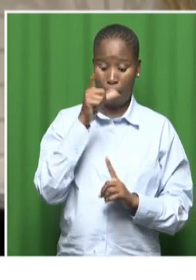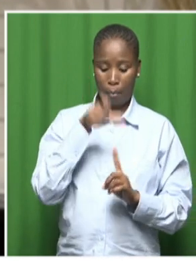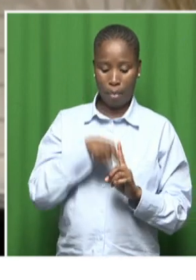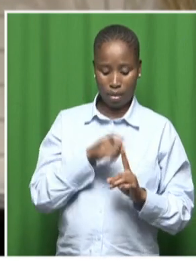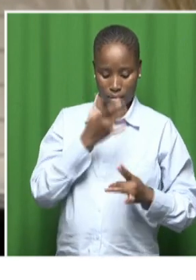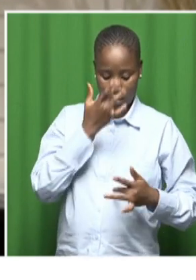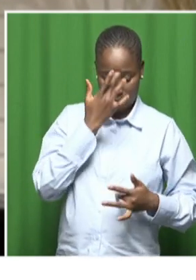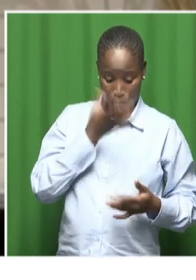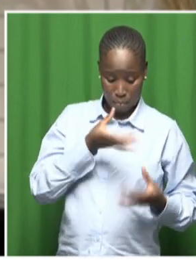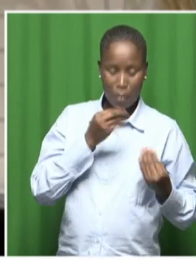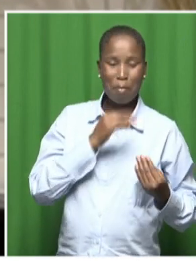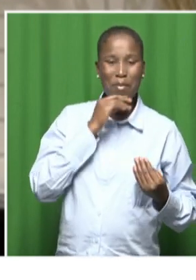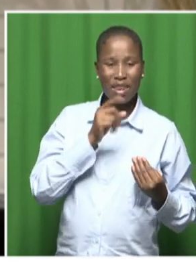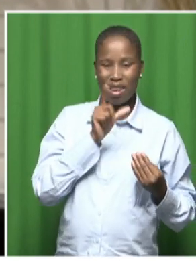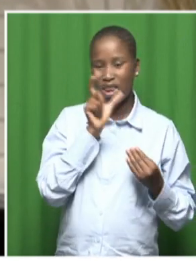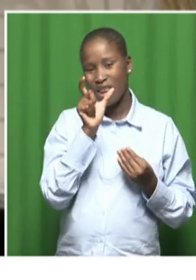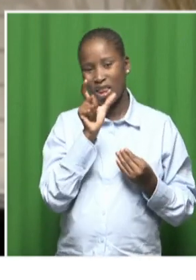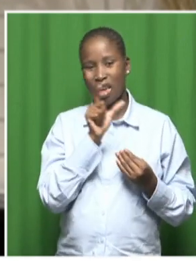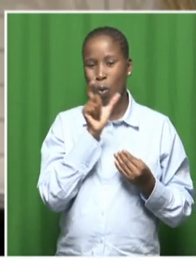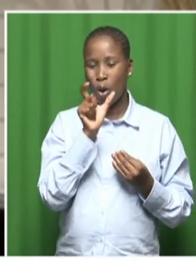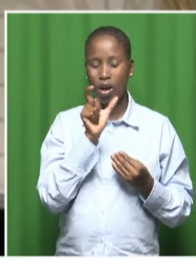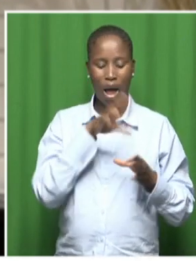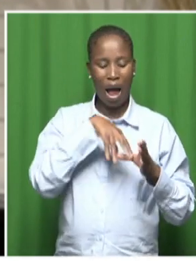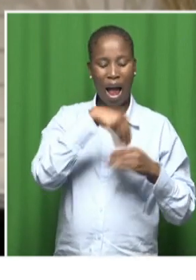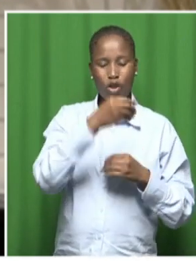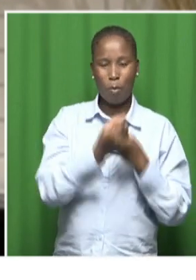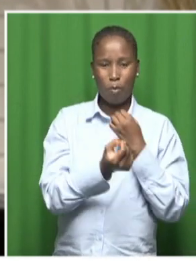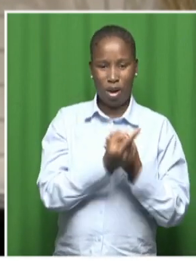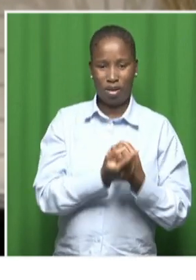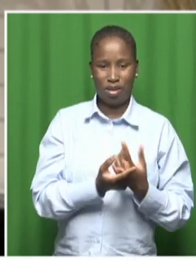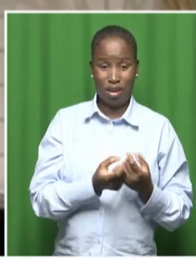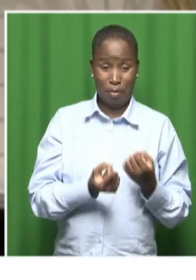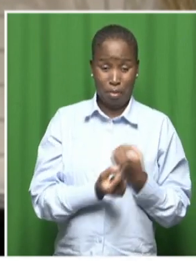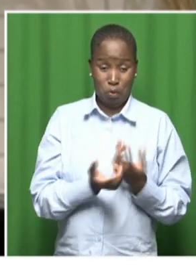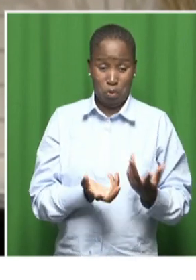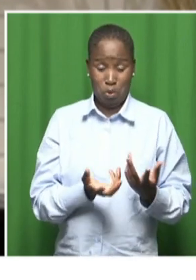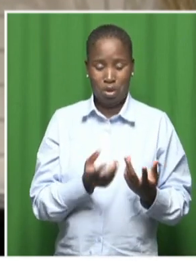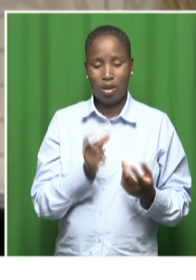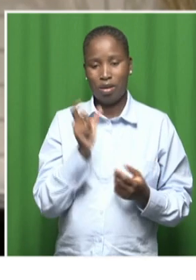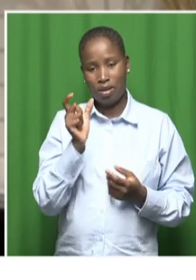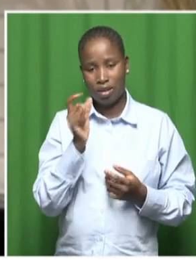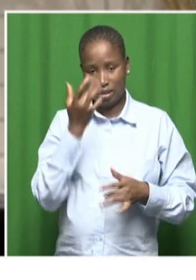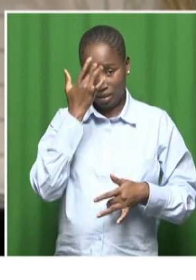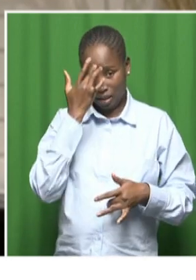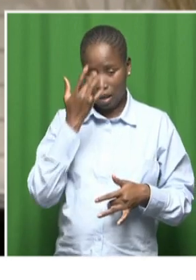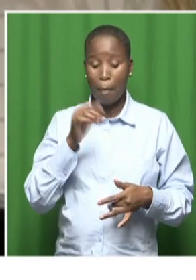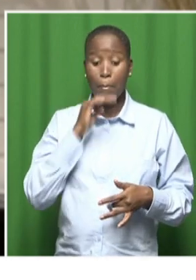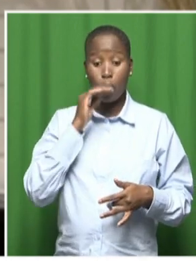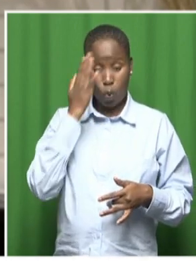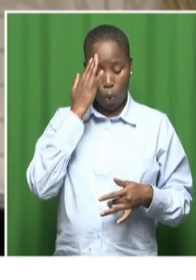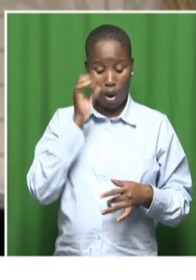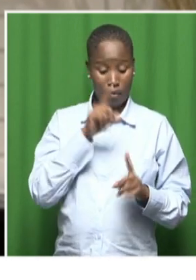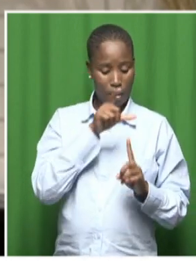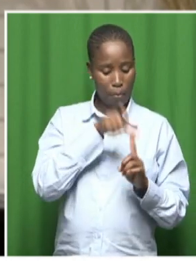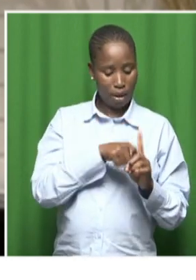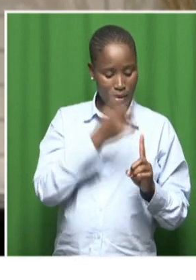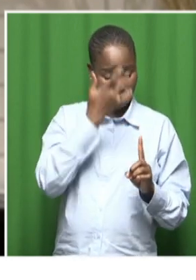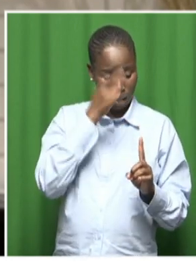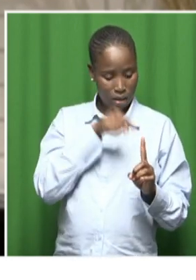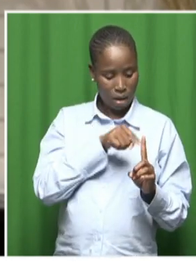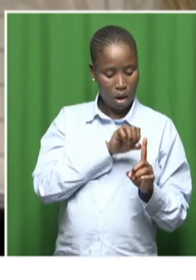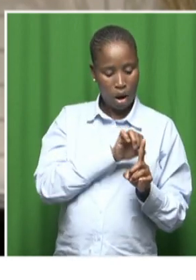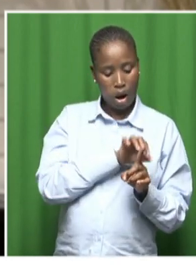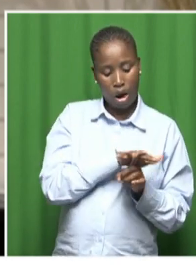reason the Department of Health and health officials say that, is because we know that if there's a case, then there will be spread to some